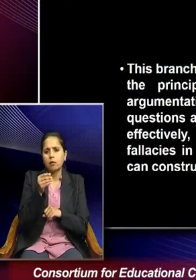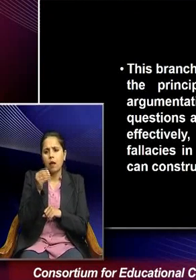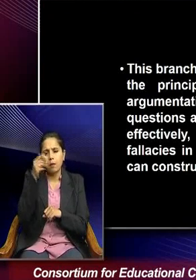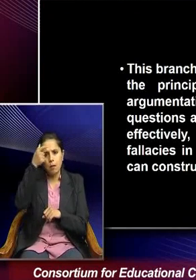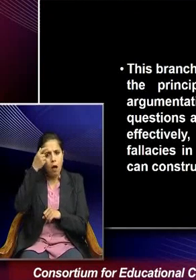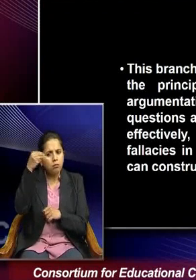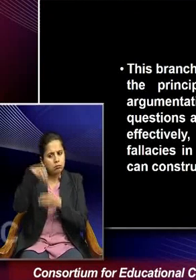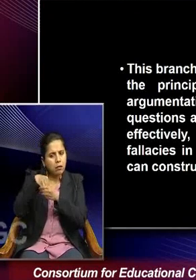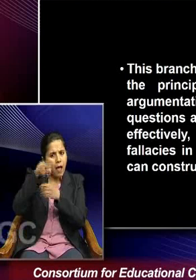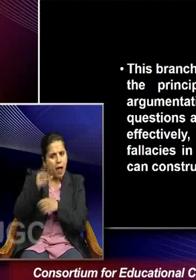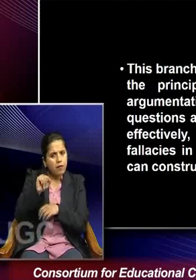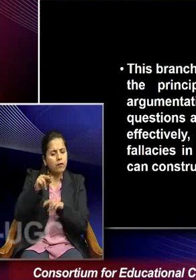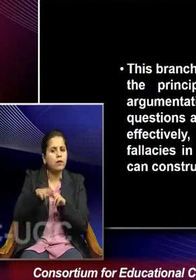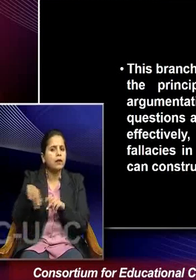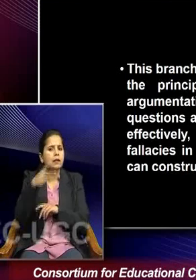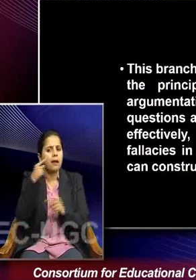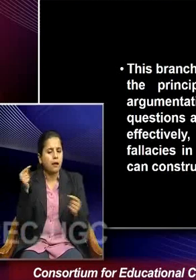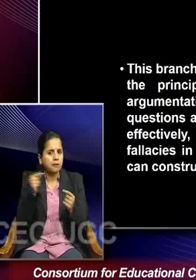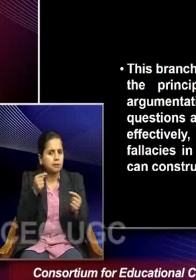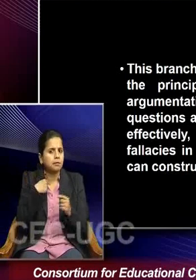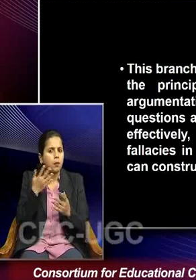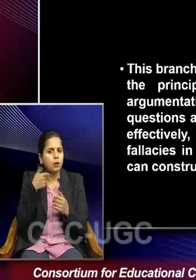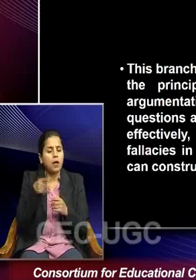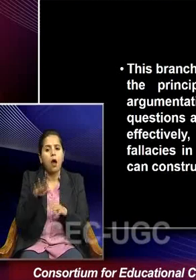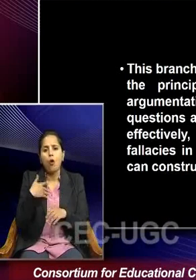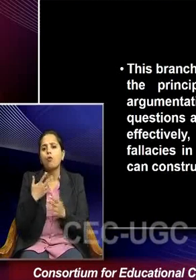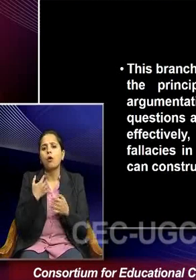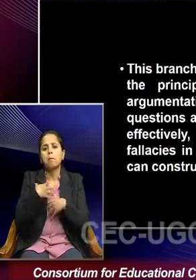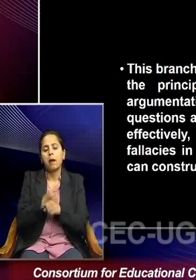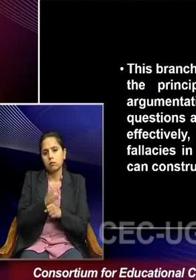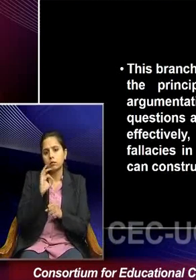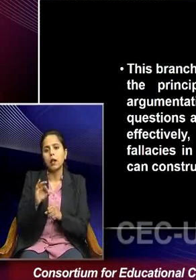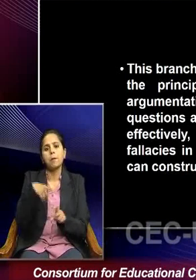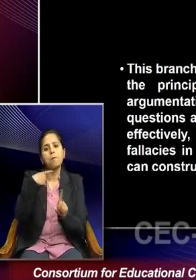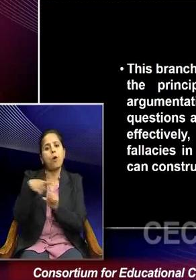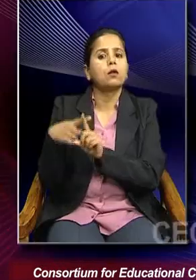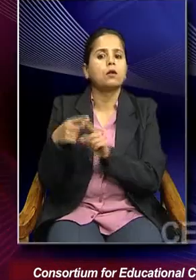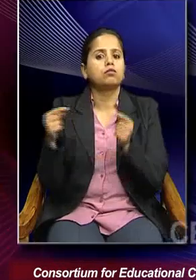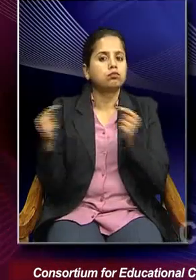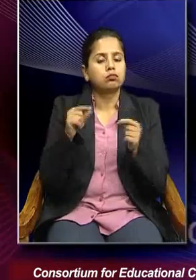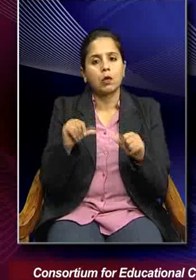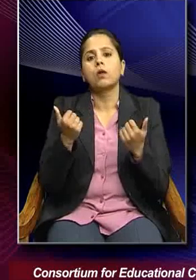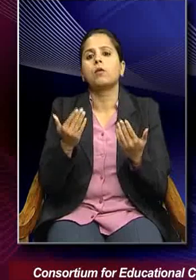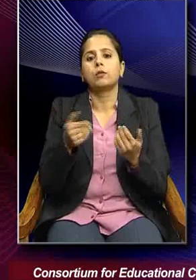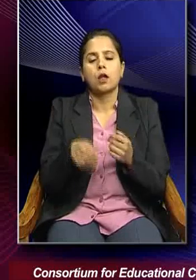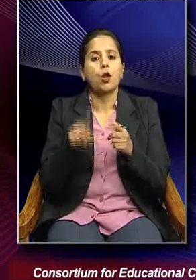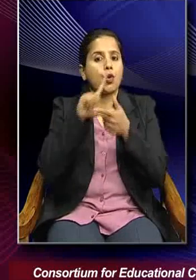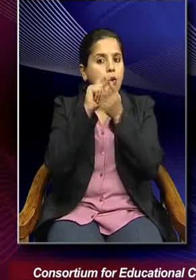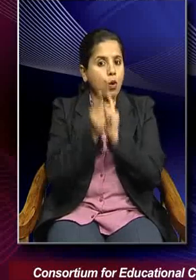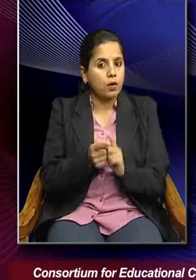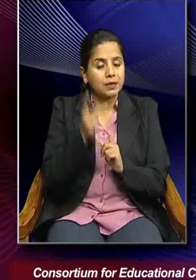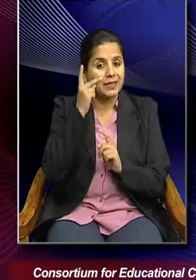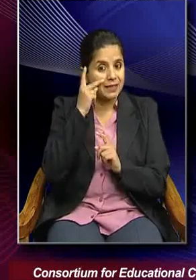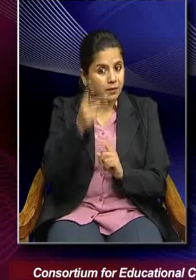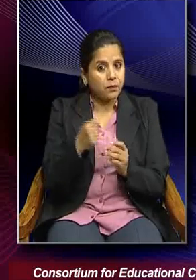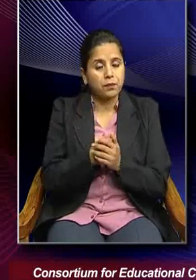arguments, and how we can construct valid arguments. So logic basically